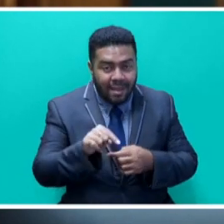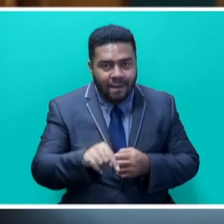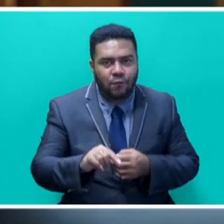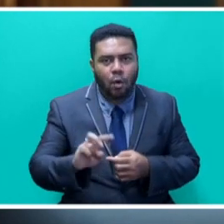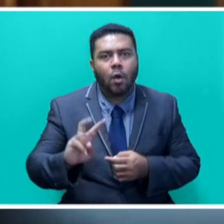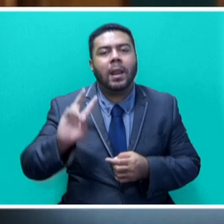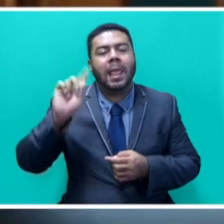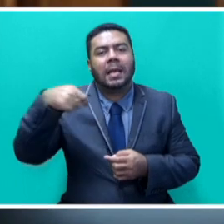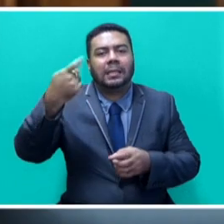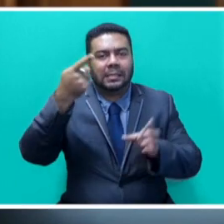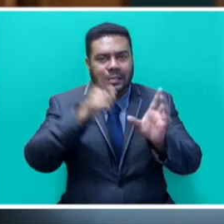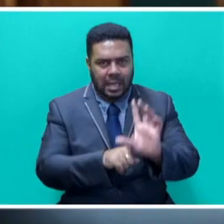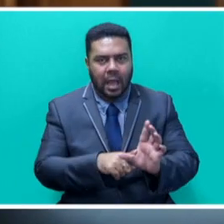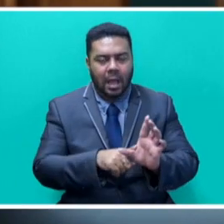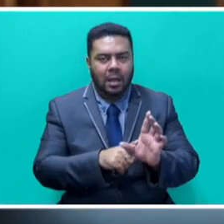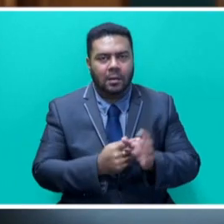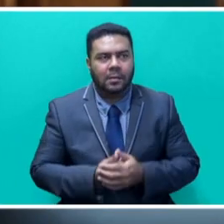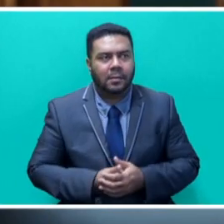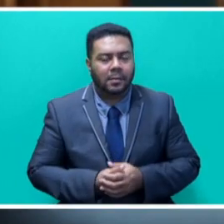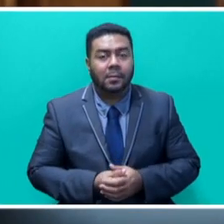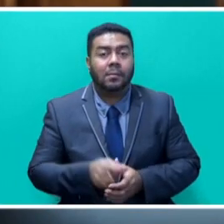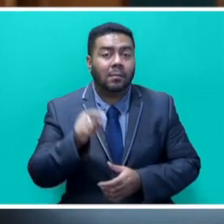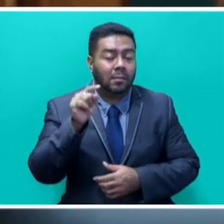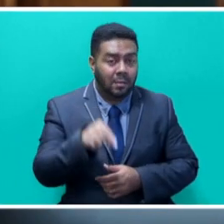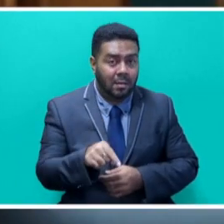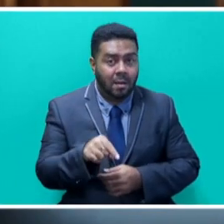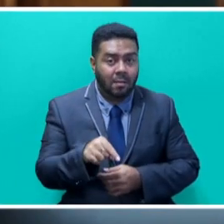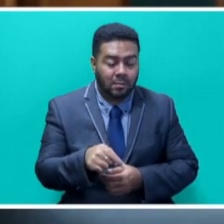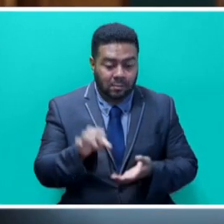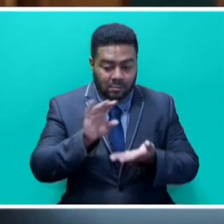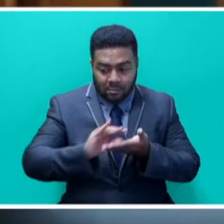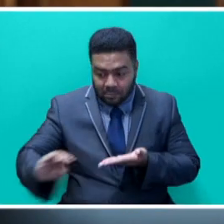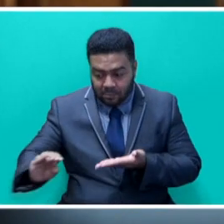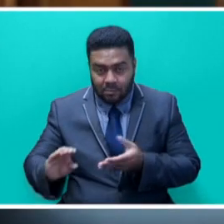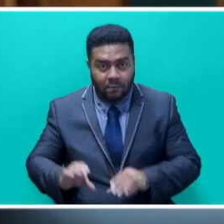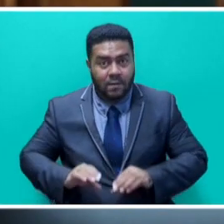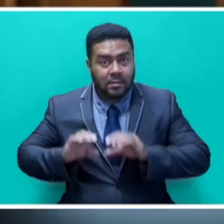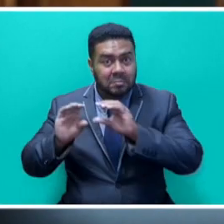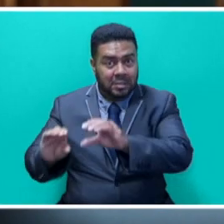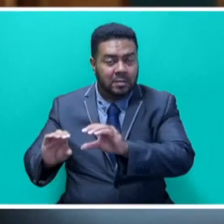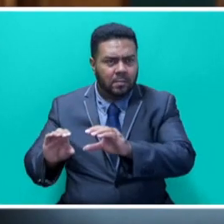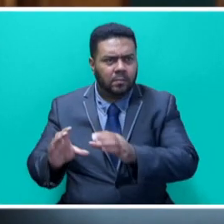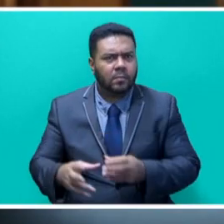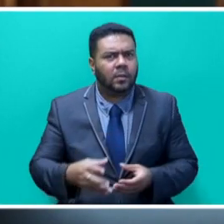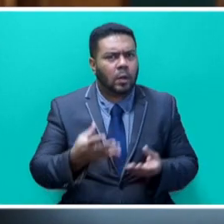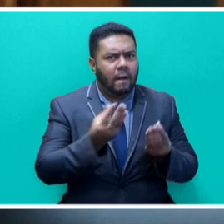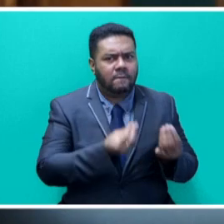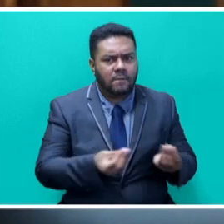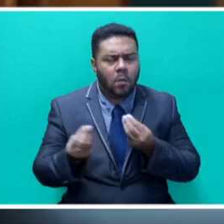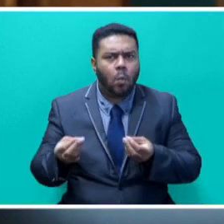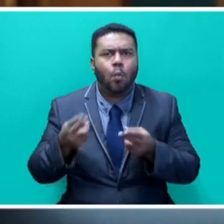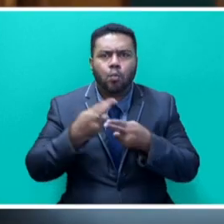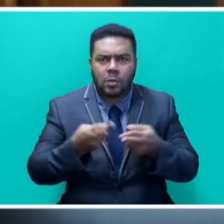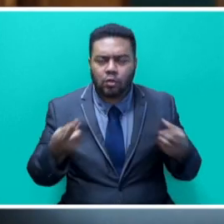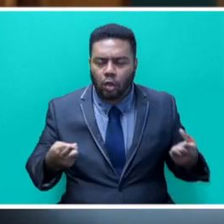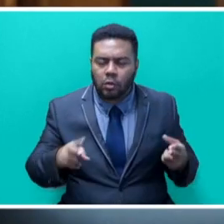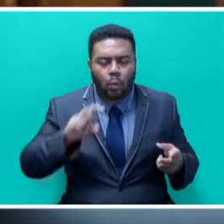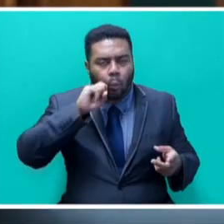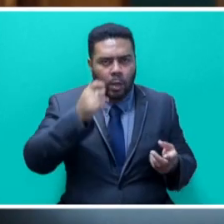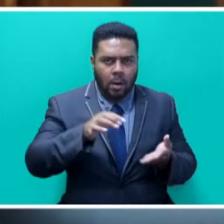year. With this investment, the capacity to process and value-add resources domestically will